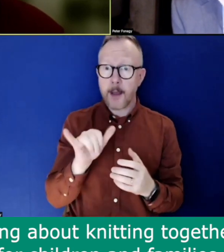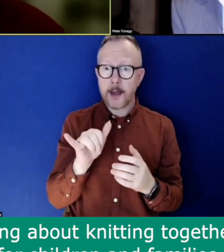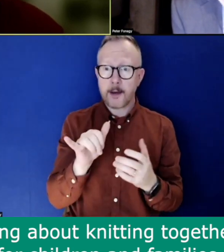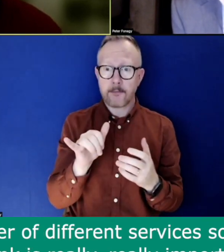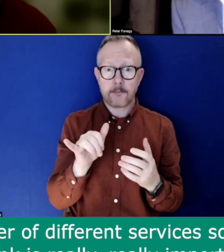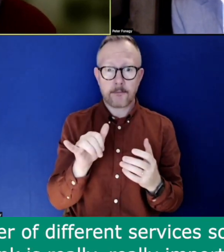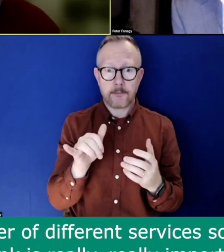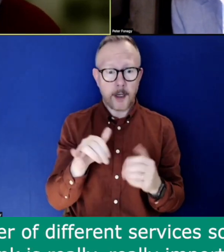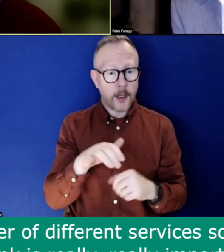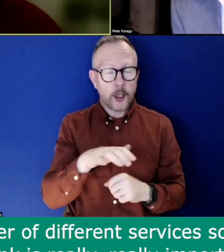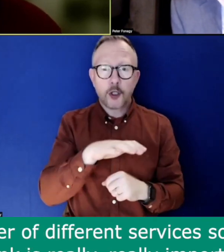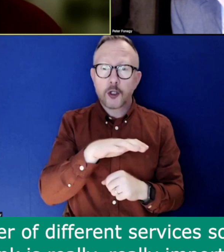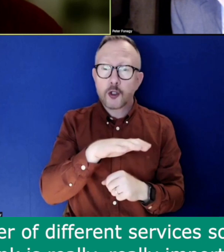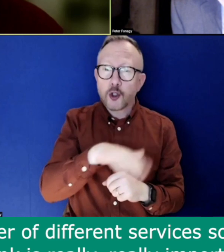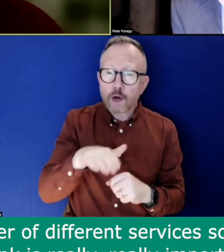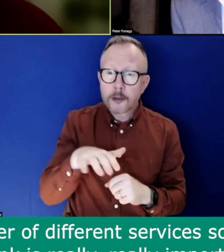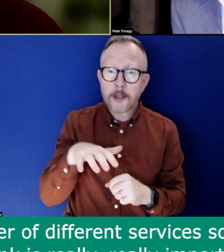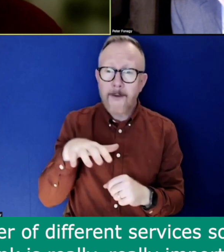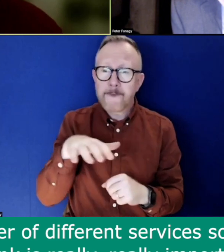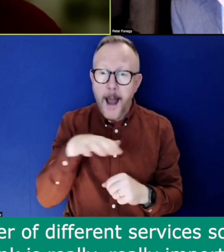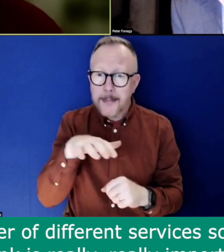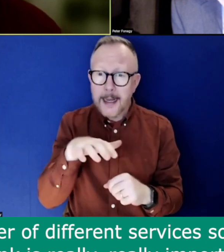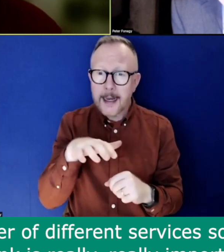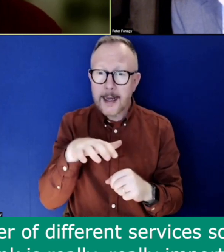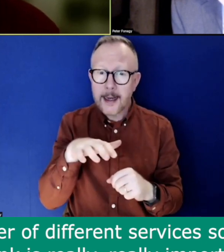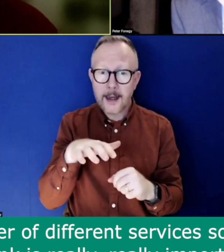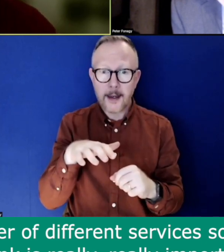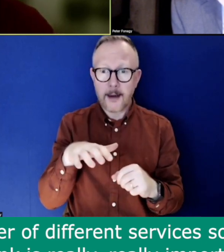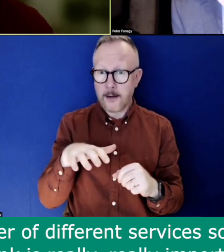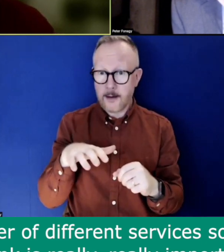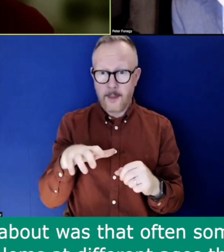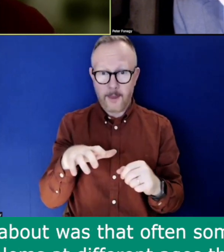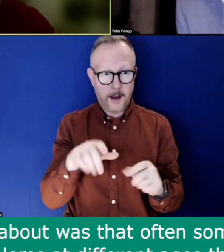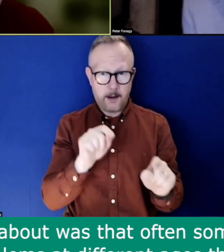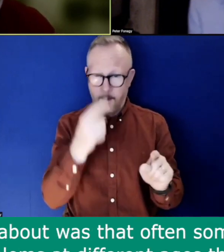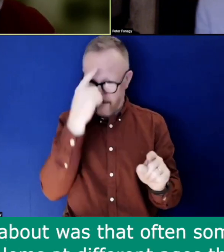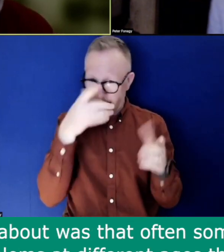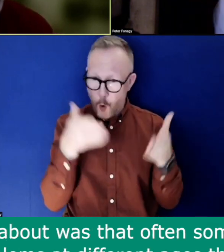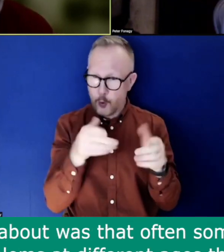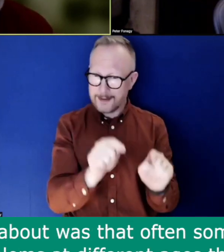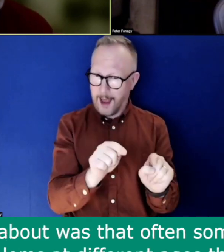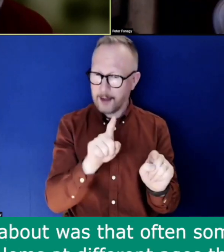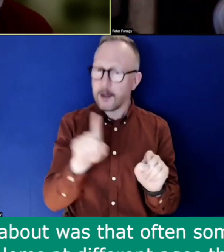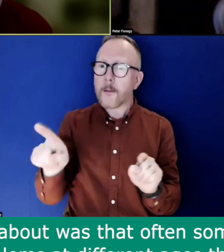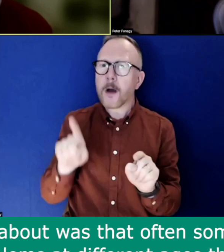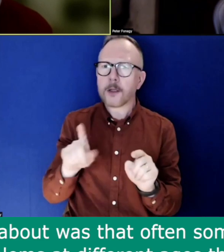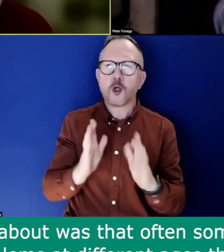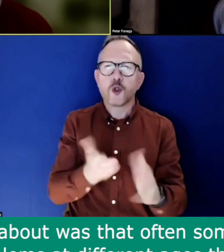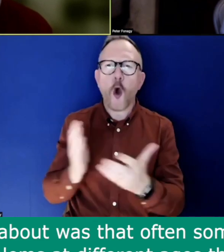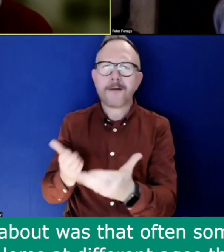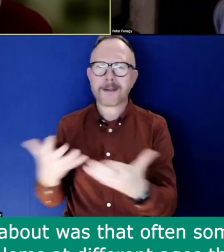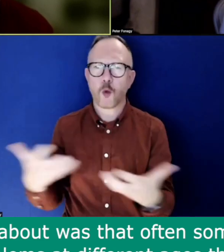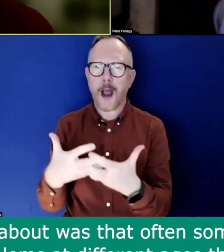and families. So the knitting together of different services so they work seamlessly, I think, is really, really important. But what I was thinking about was